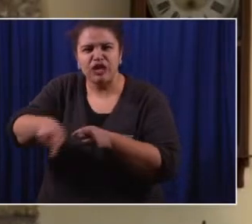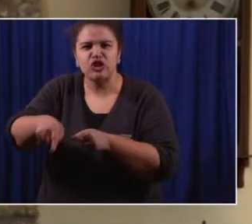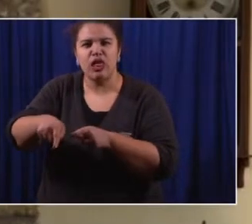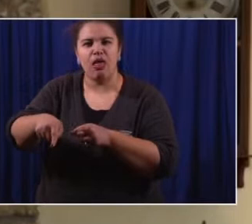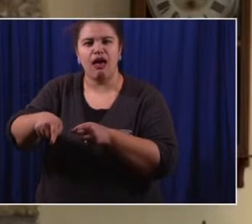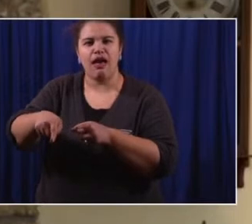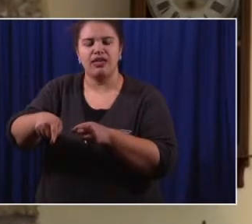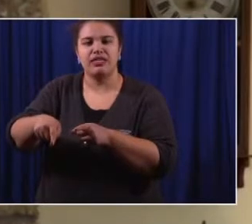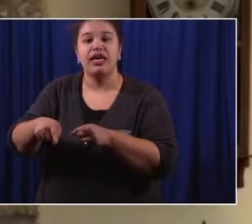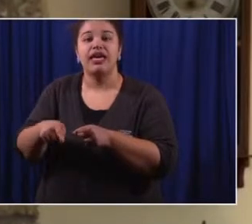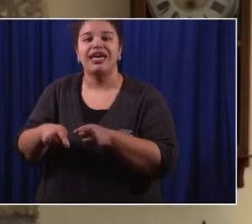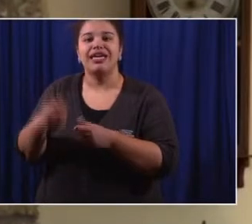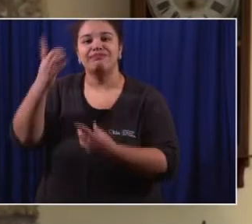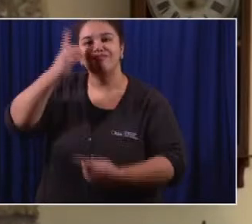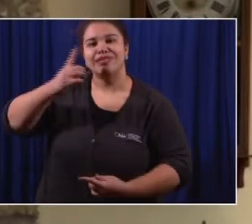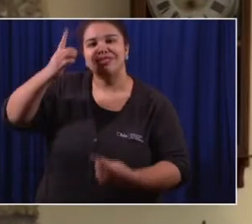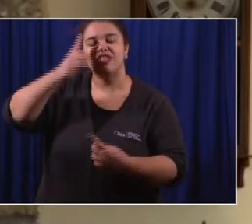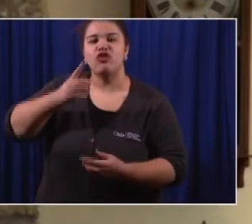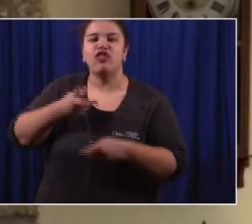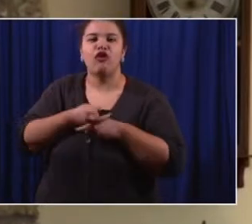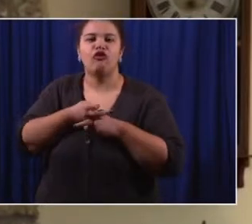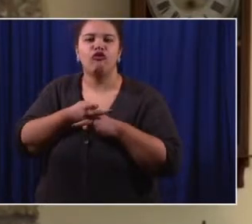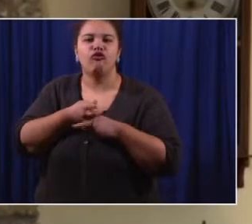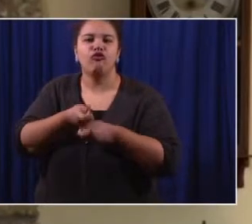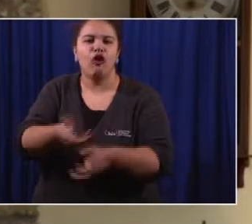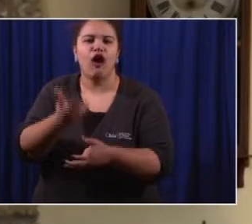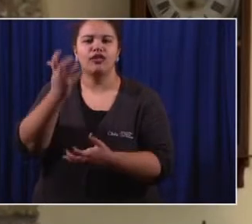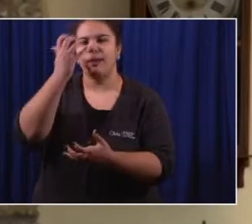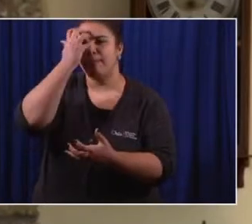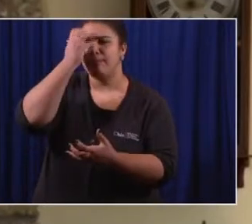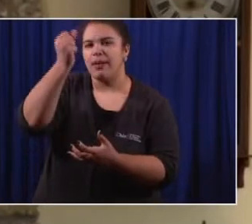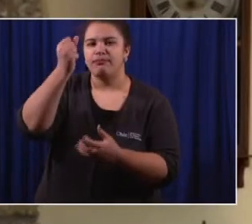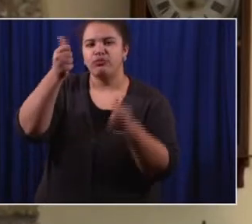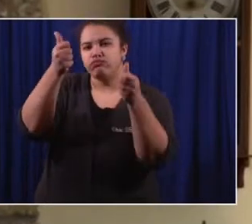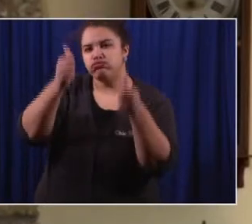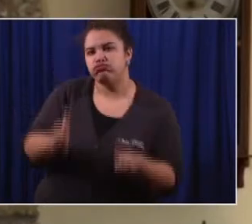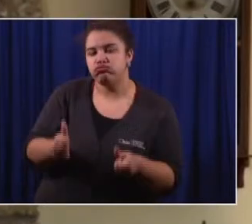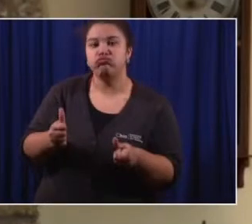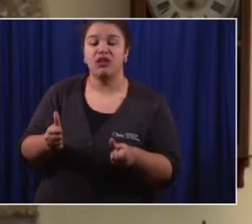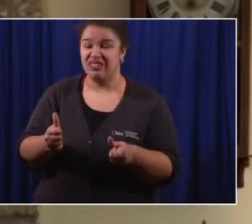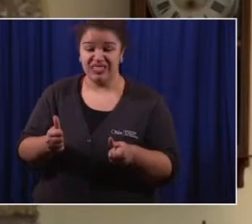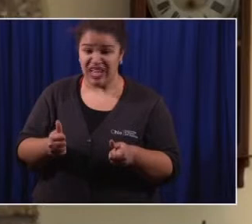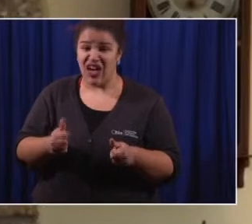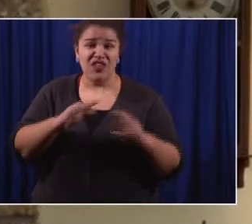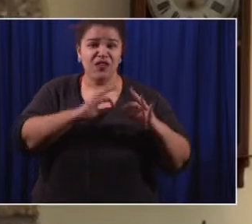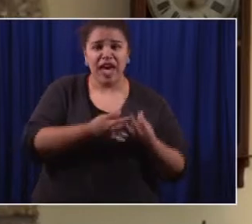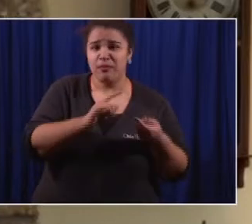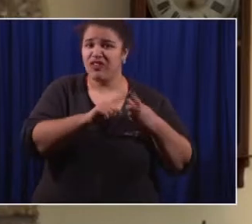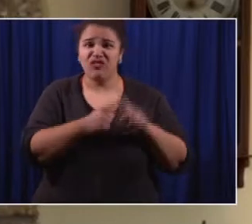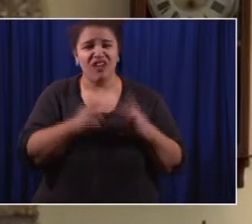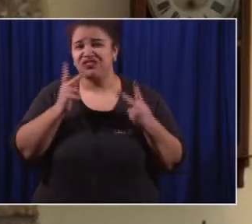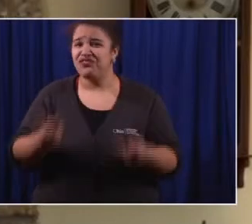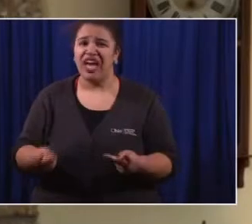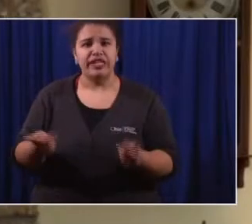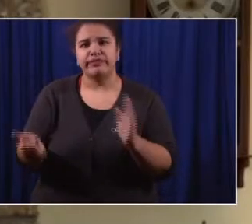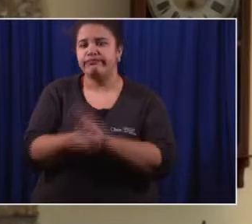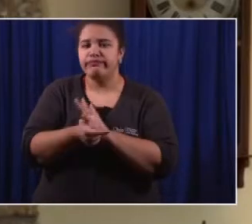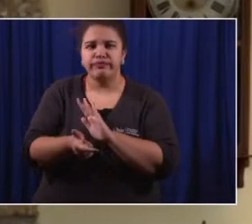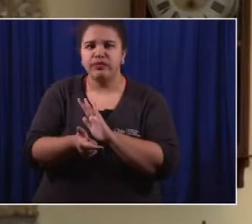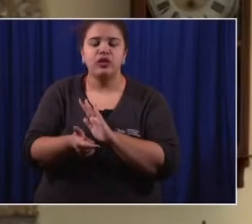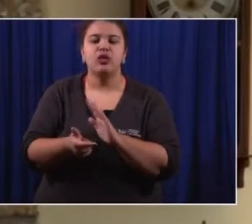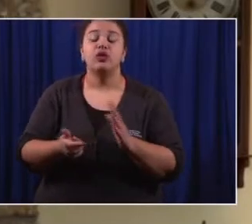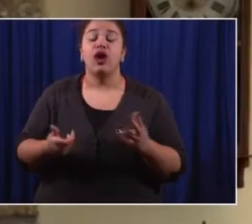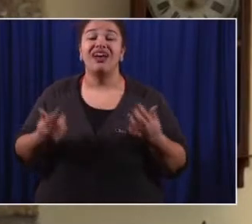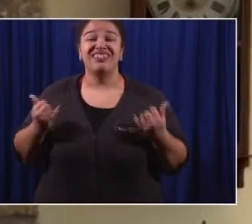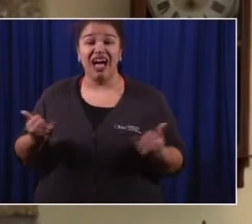And given what you were talking about today with the ventilation systems and whatnot, moving toward winter, how do you preserve those kinds of visitation